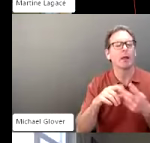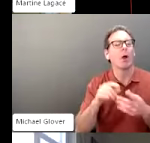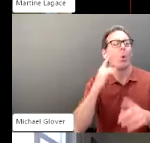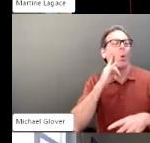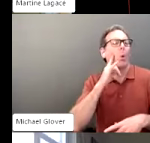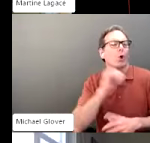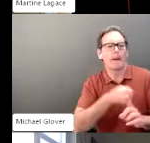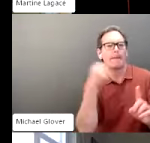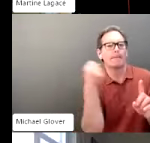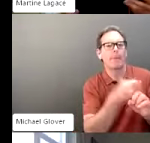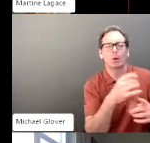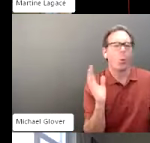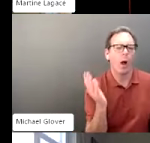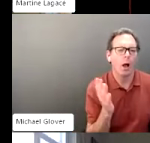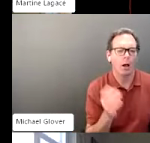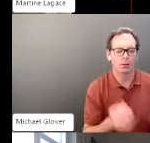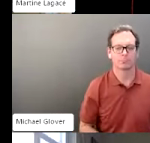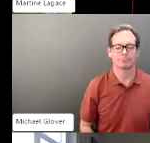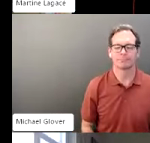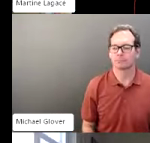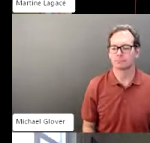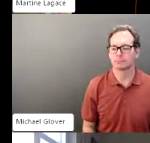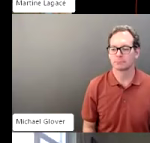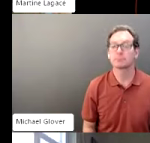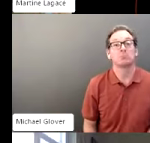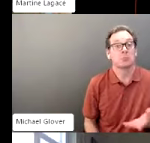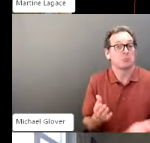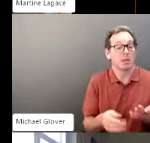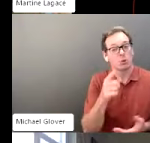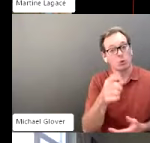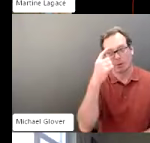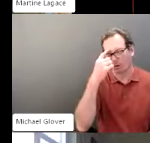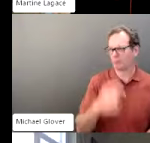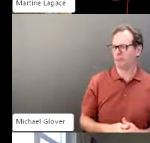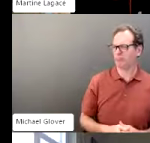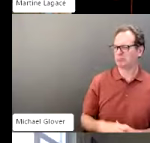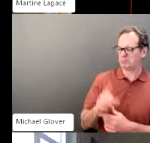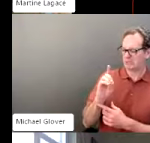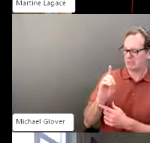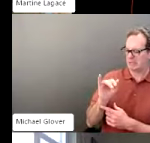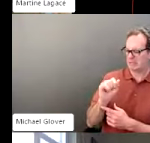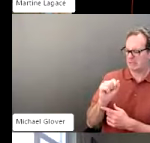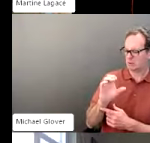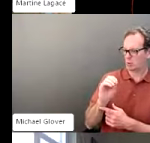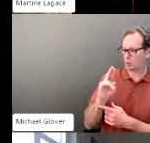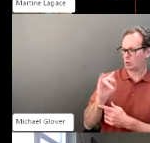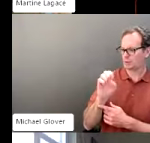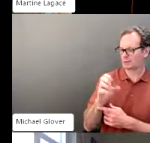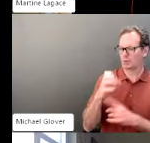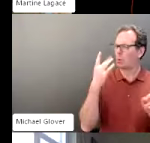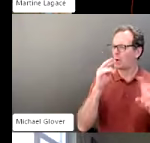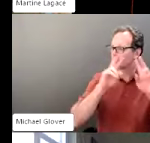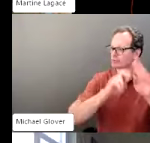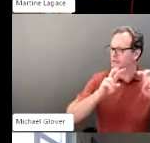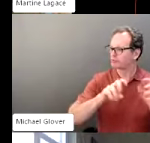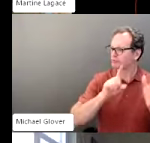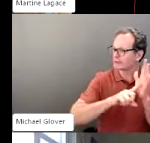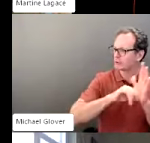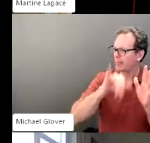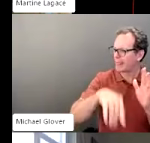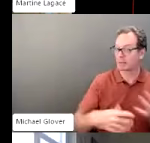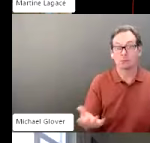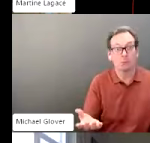And somebody may say, you may ask yourself, why discourse per se? Because discourse, language is never neutral. The words that we choose to